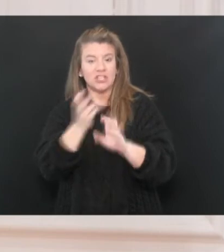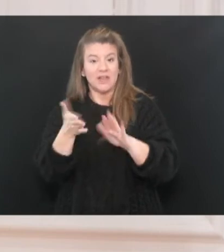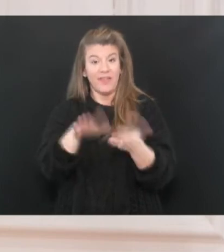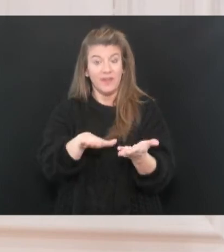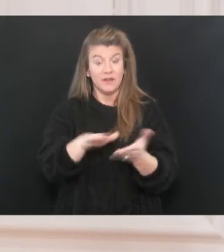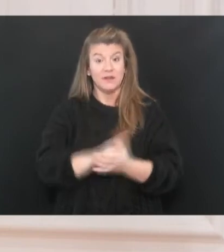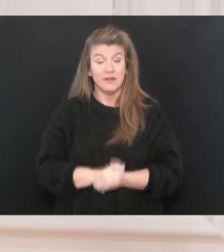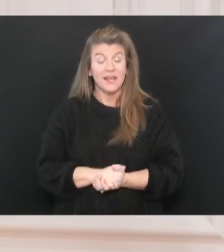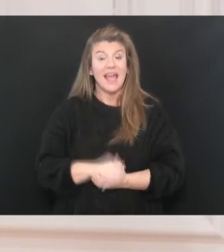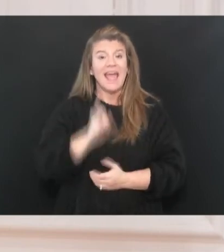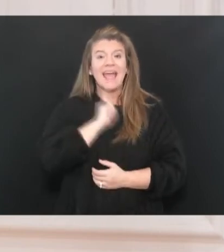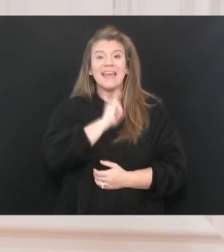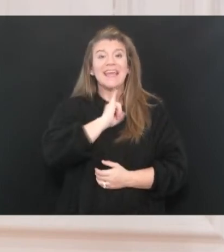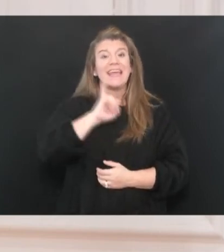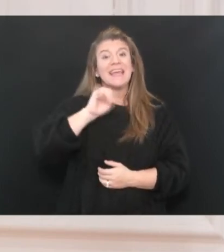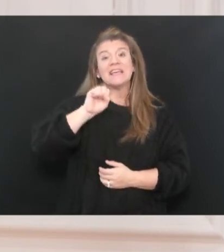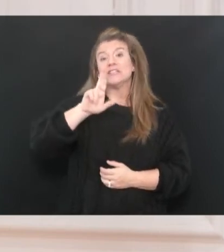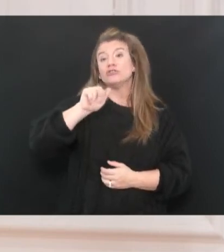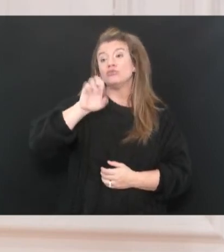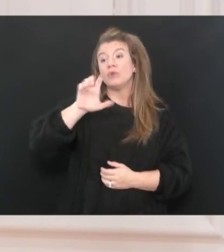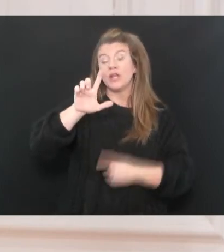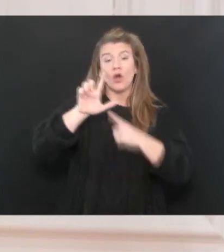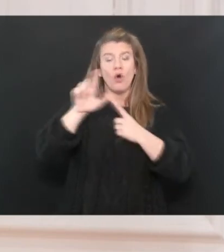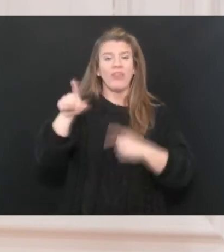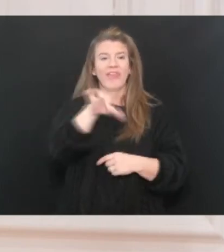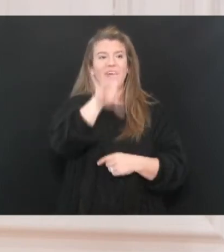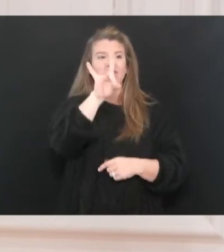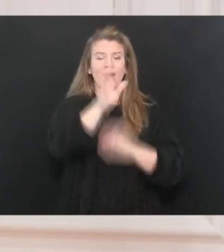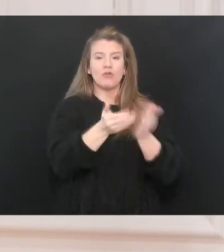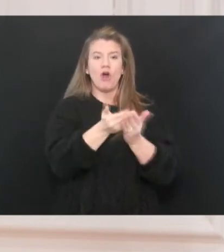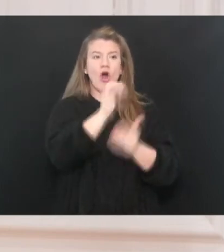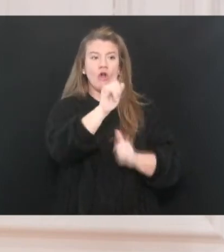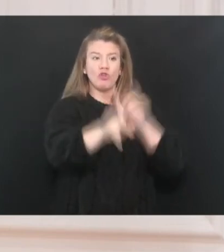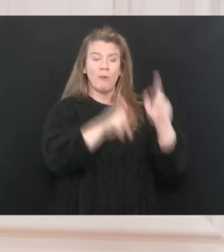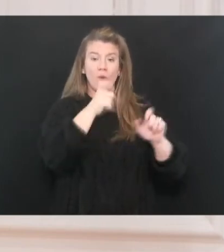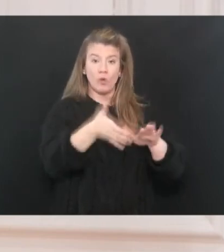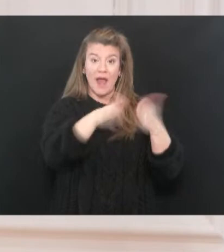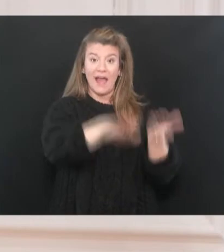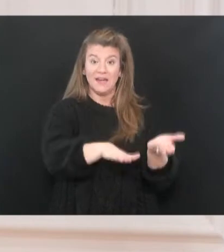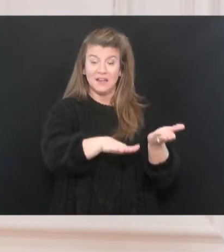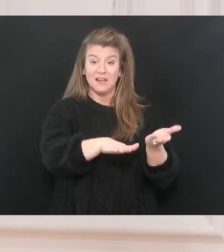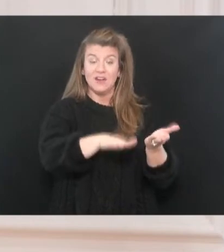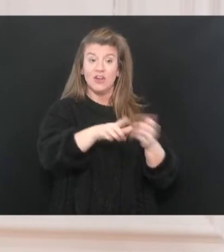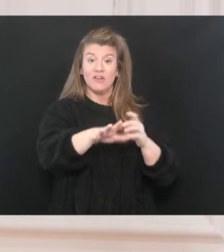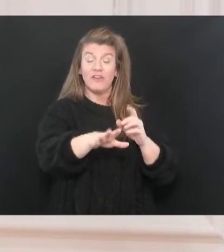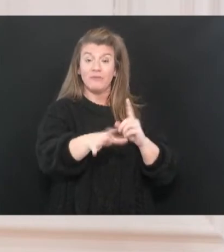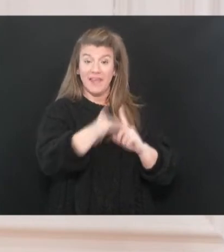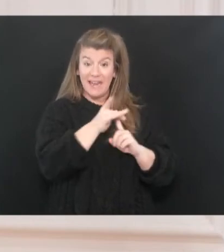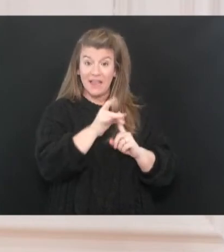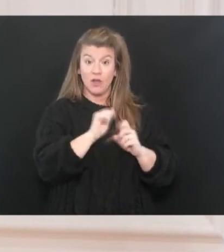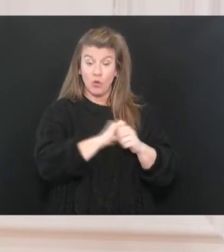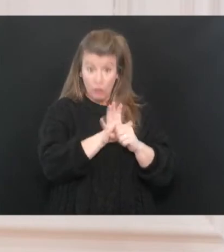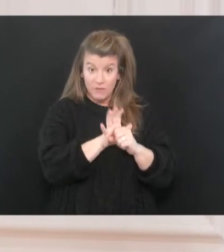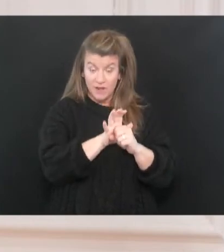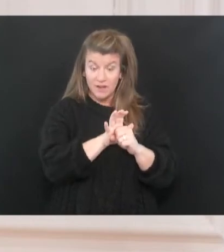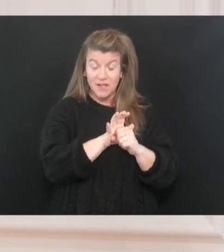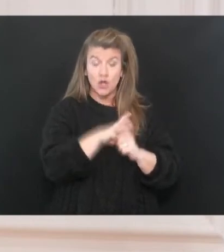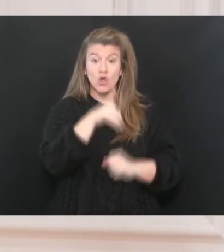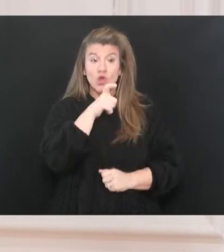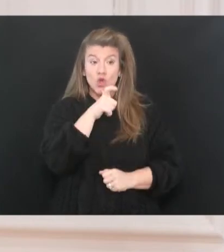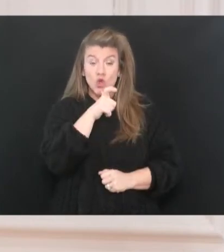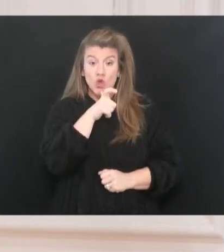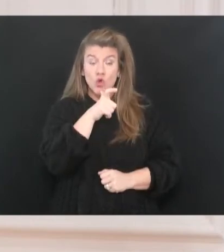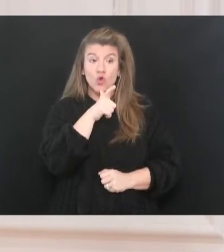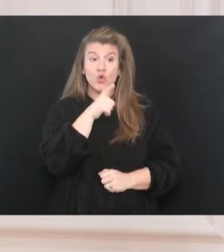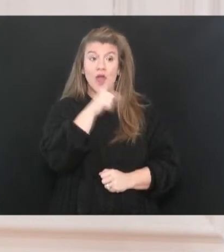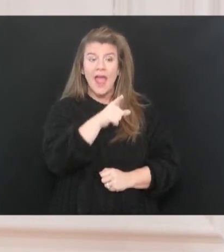in Israel, they basically found all the people who died from the virus who had